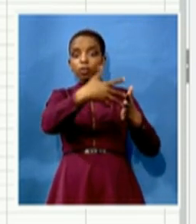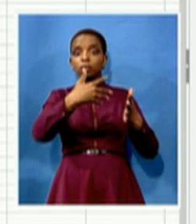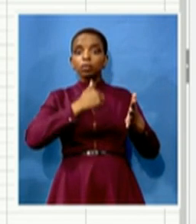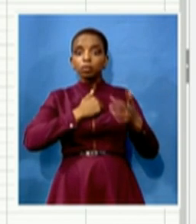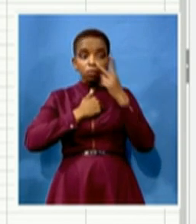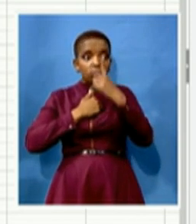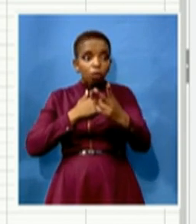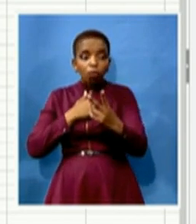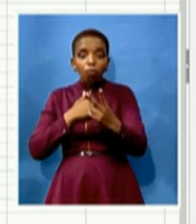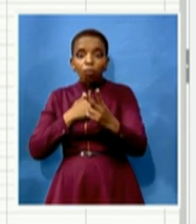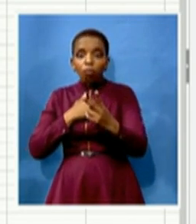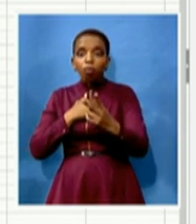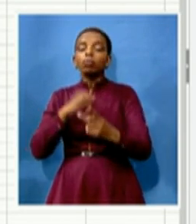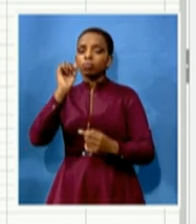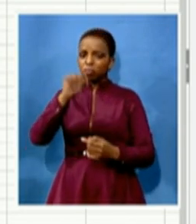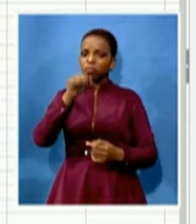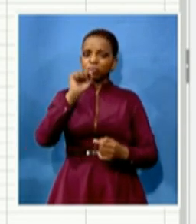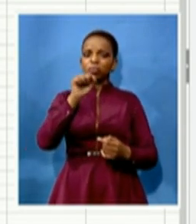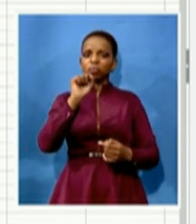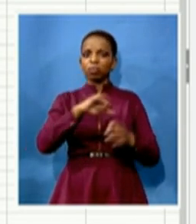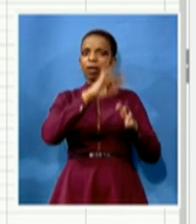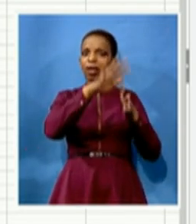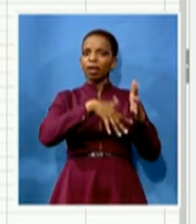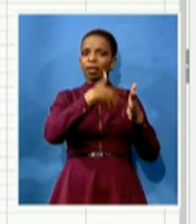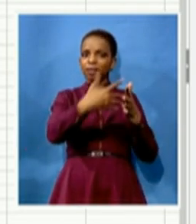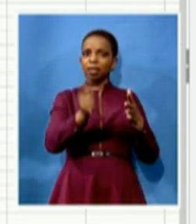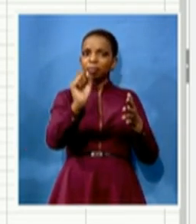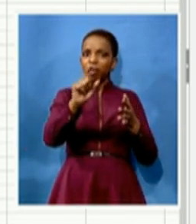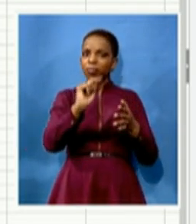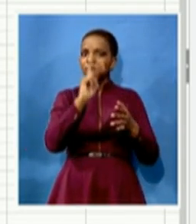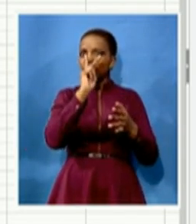sheet that's showing currently. Okay, sorry.